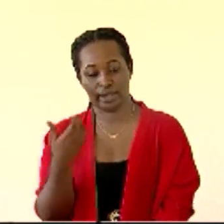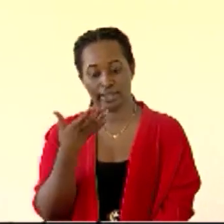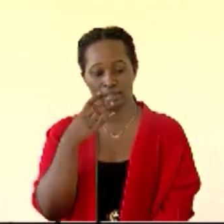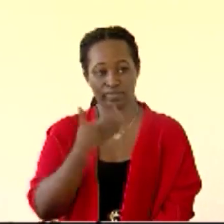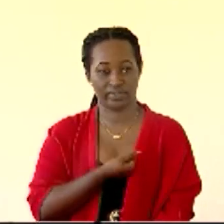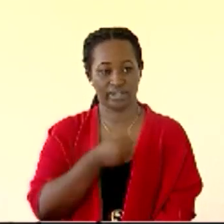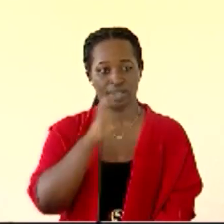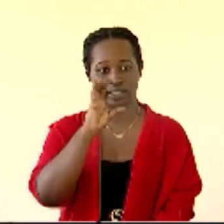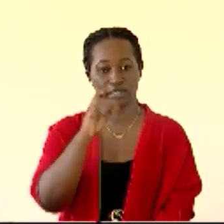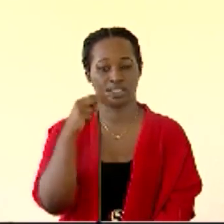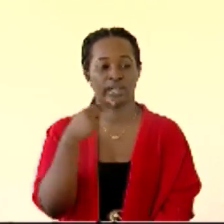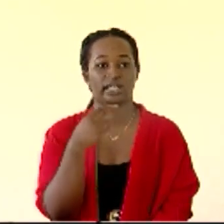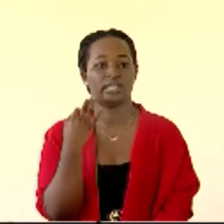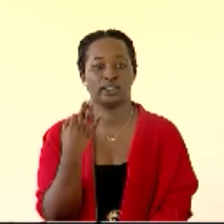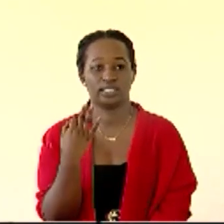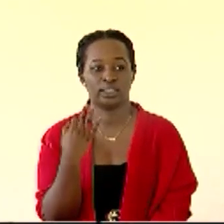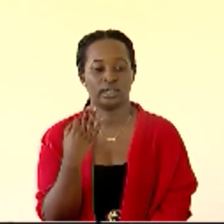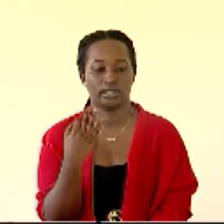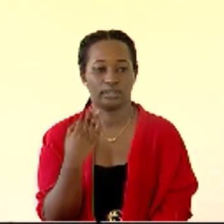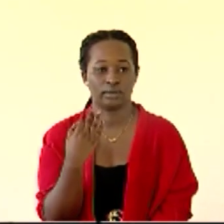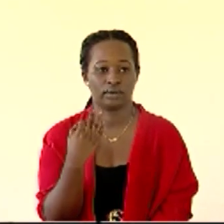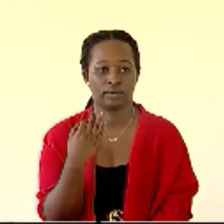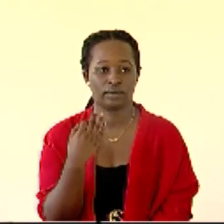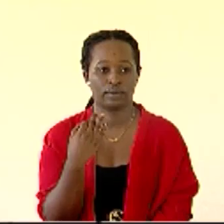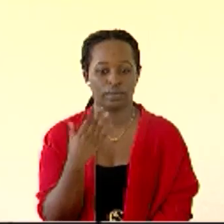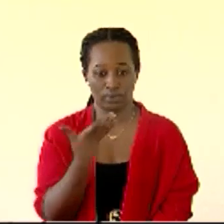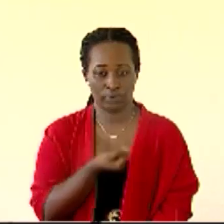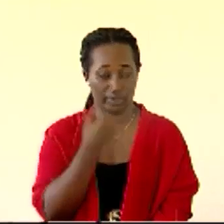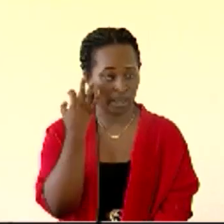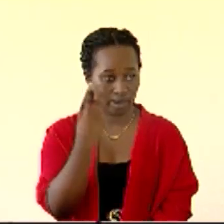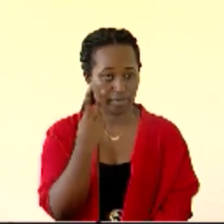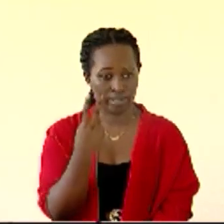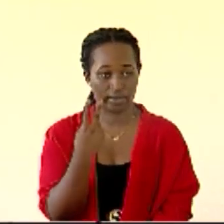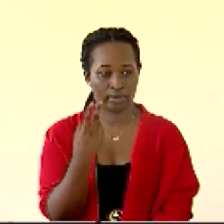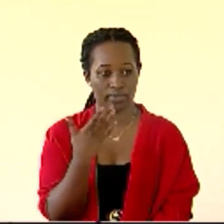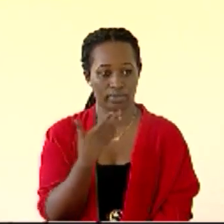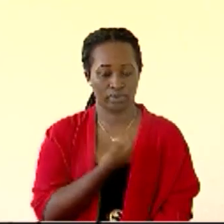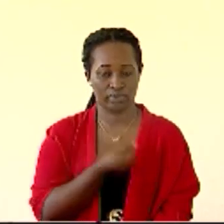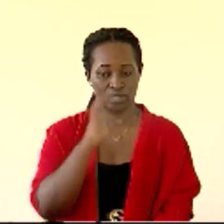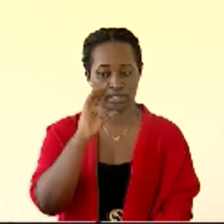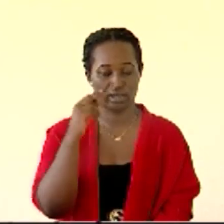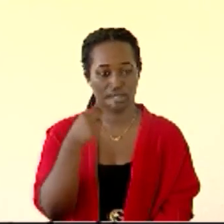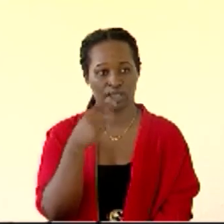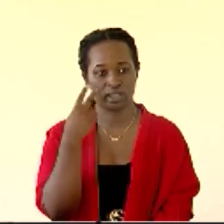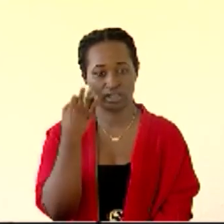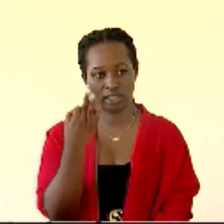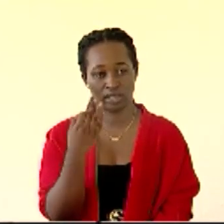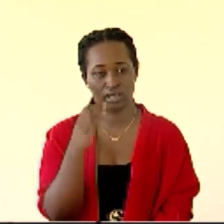CH3. These are 2. So we may have CH3,